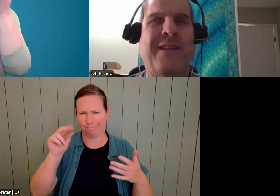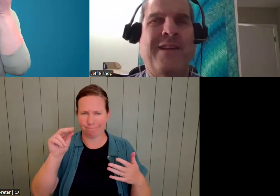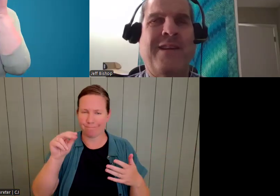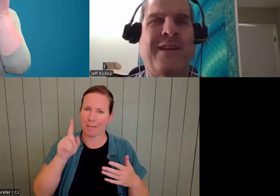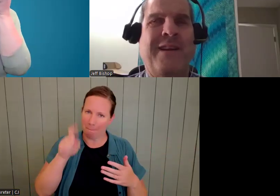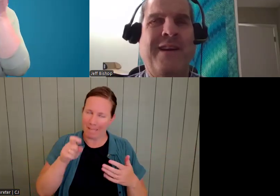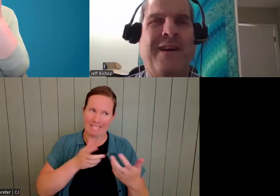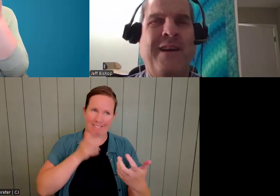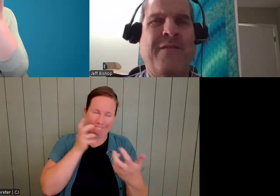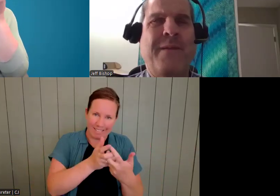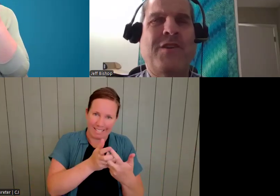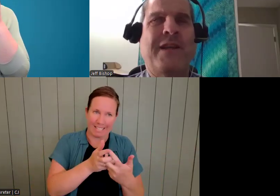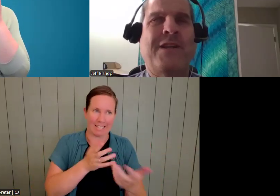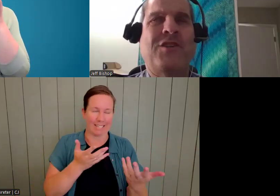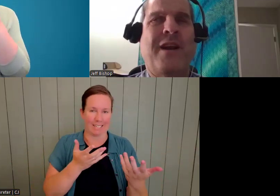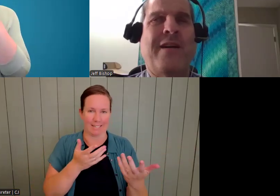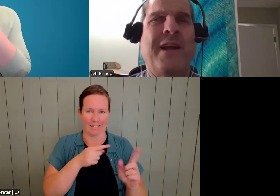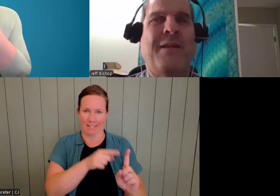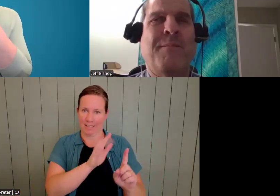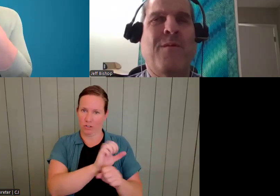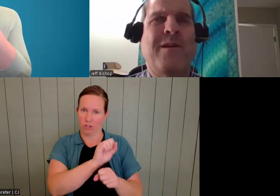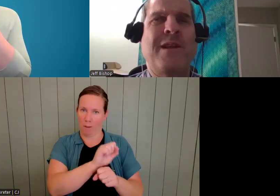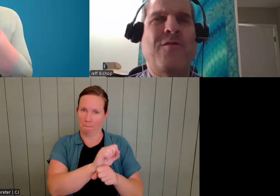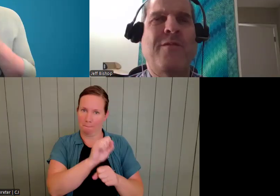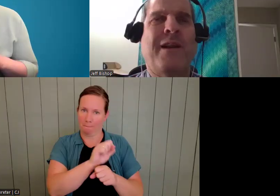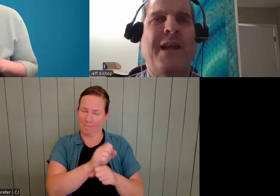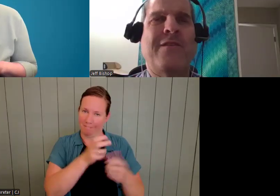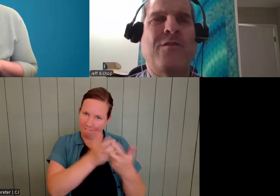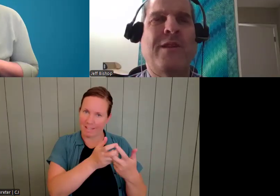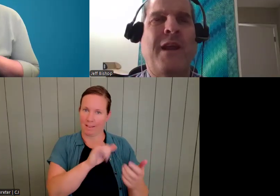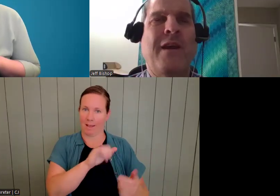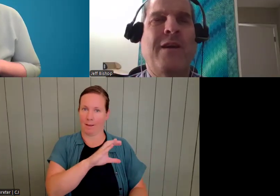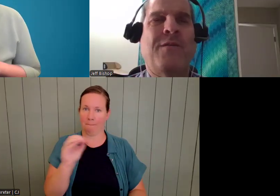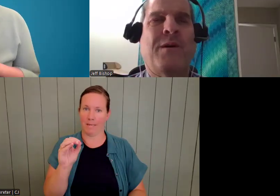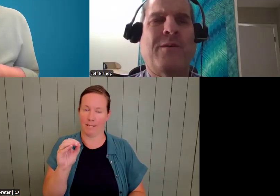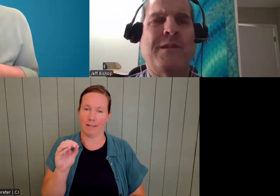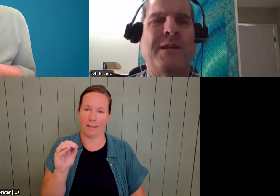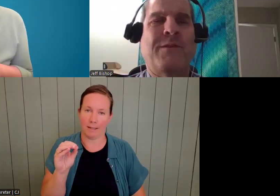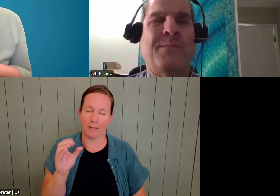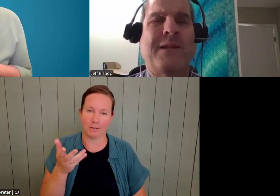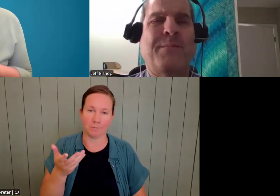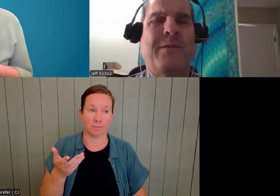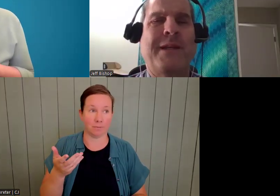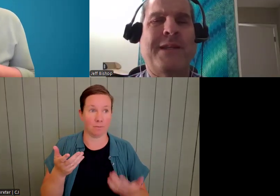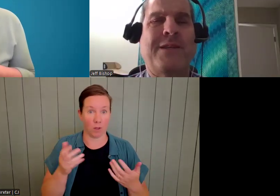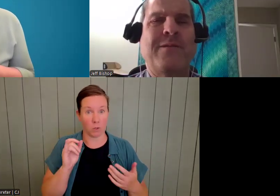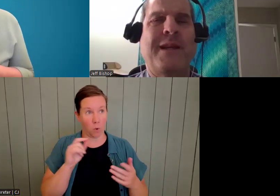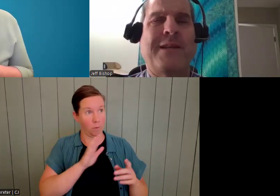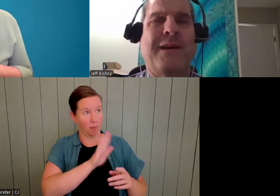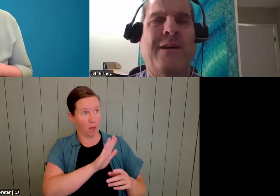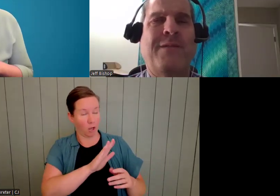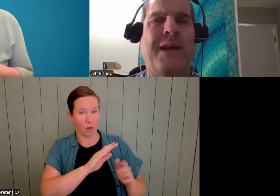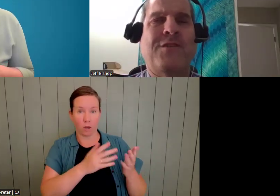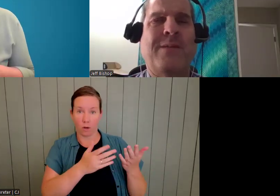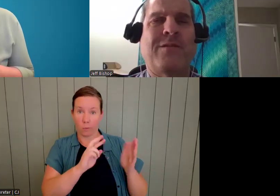in the information that is shared, and the more that you can relate to the roles and responsibilities and